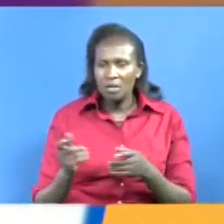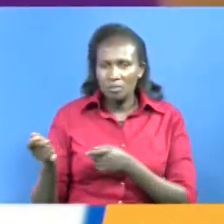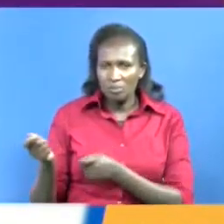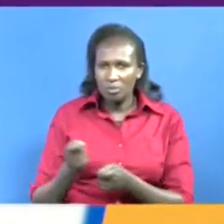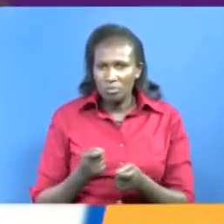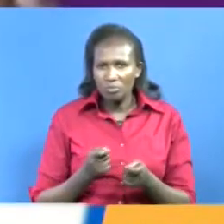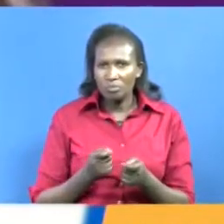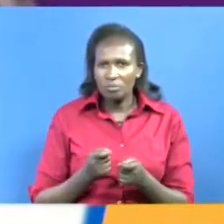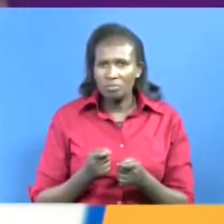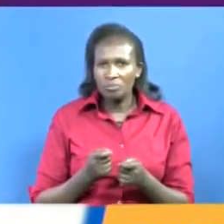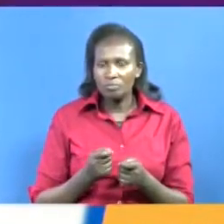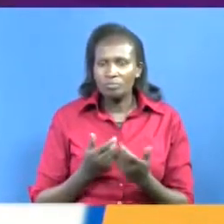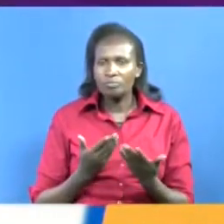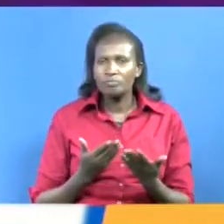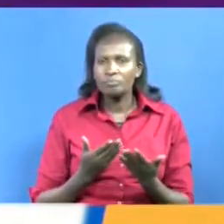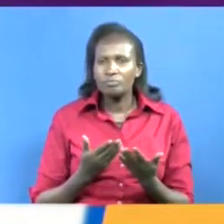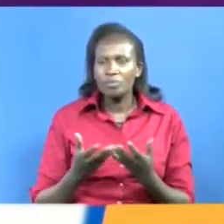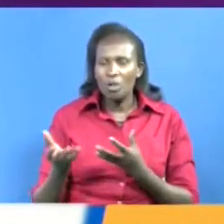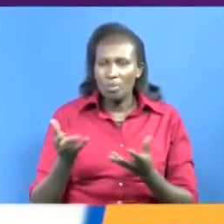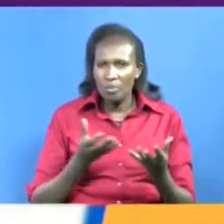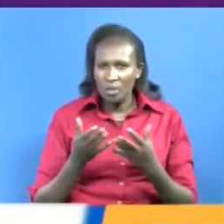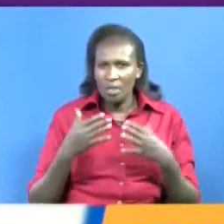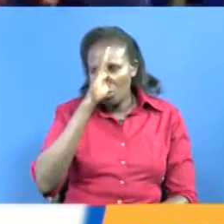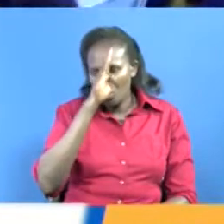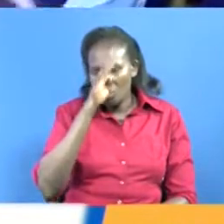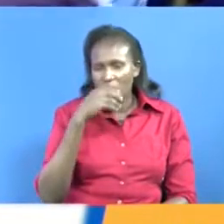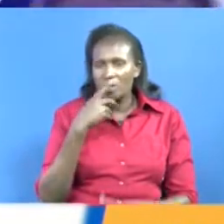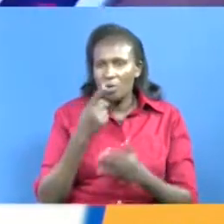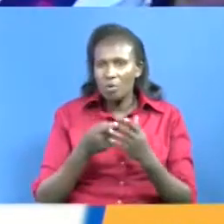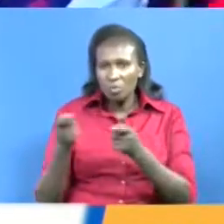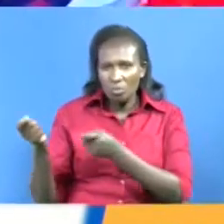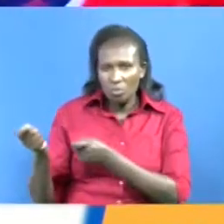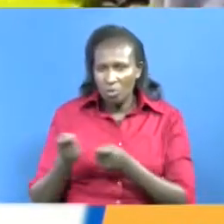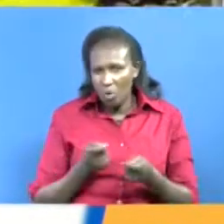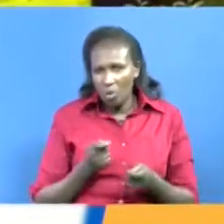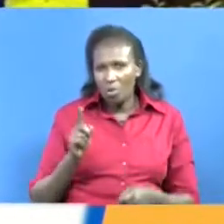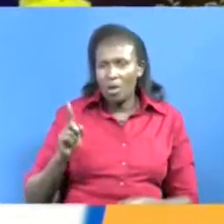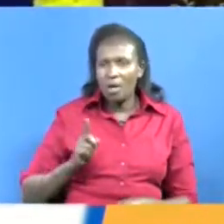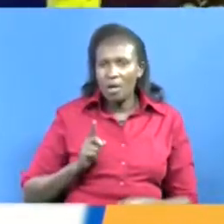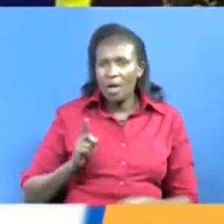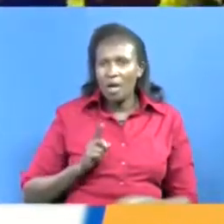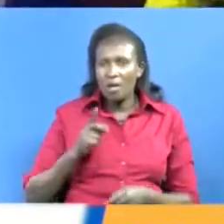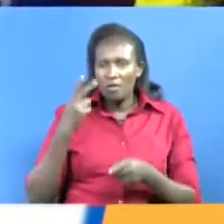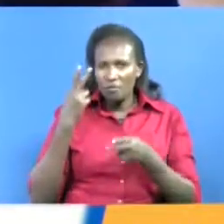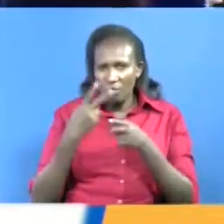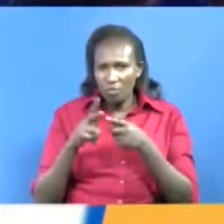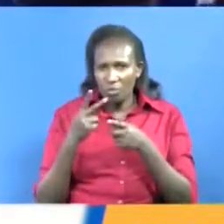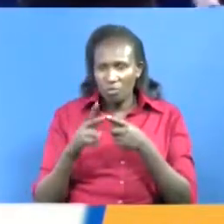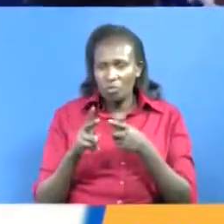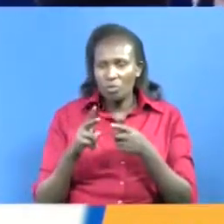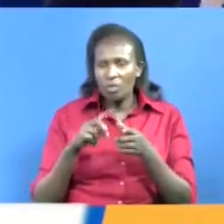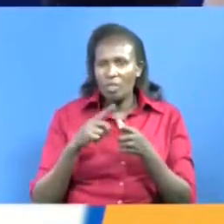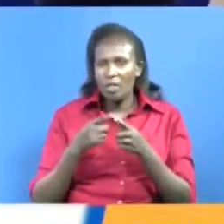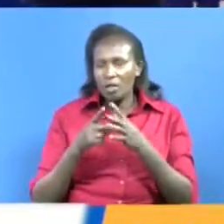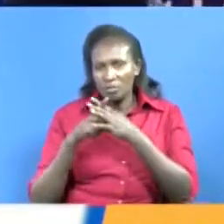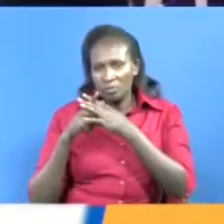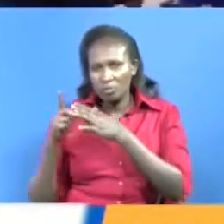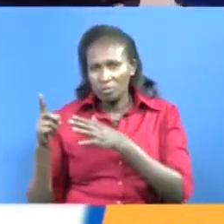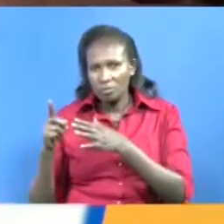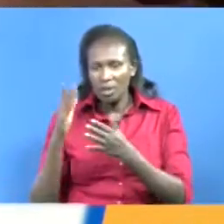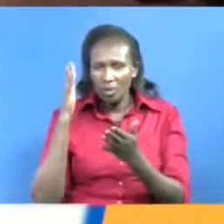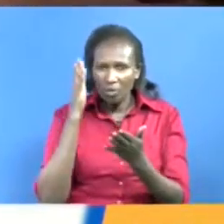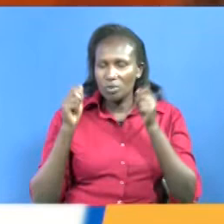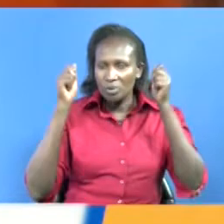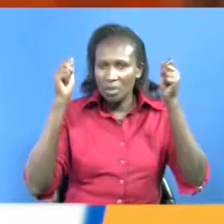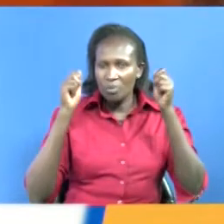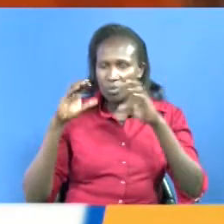conduct fresh elections of new official representatives. Amina pia ameagiza usalama shuleni humo kutwaliwa na polisi